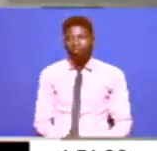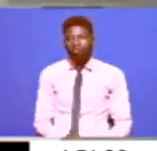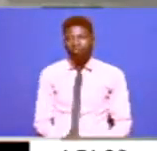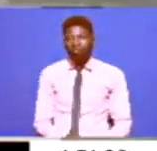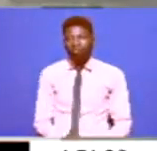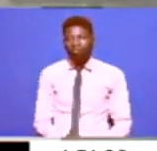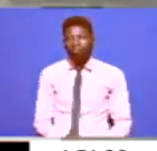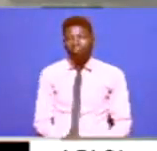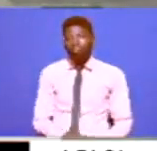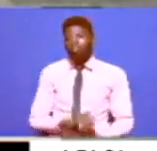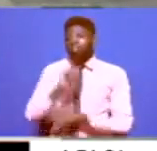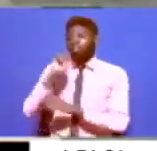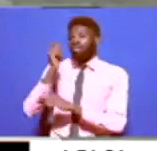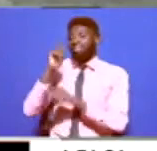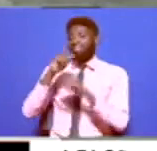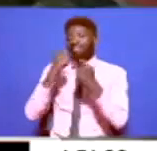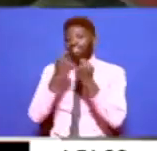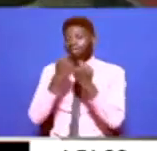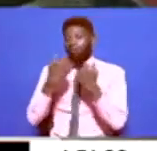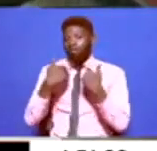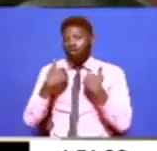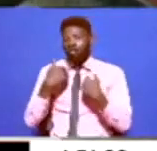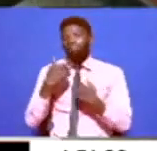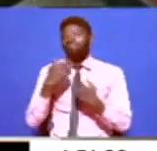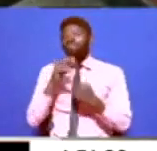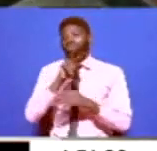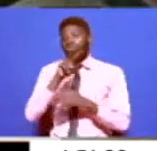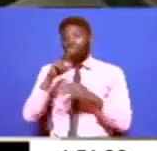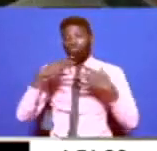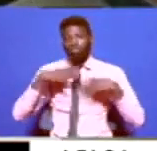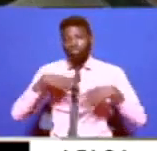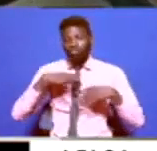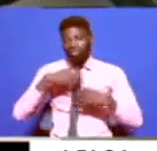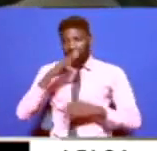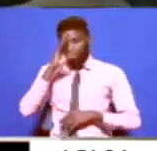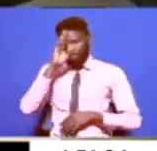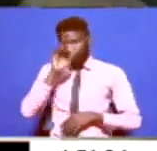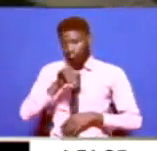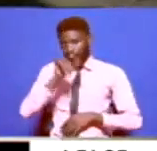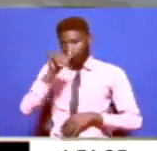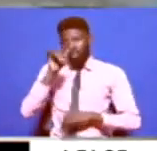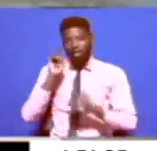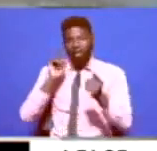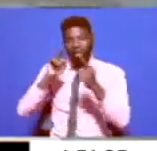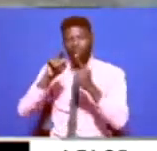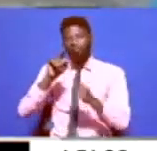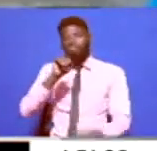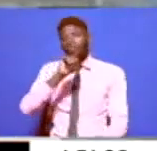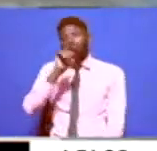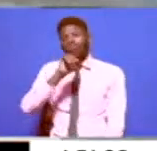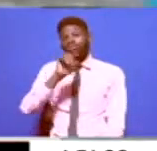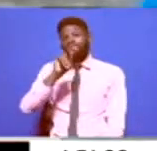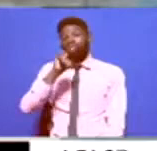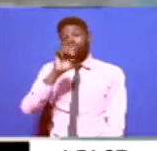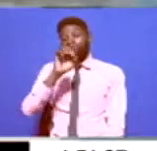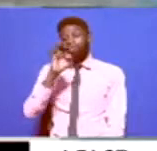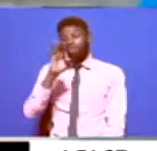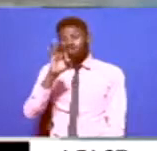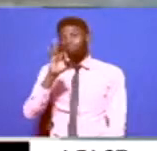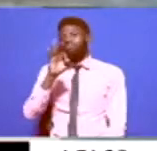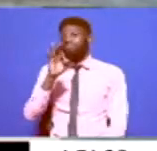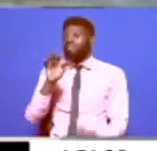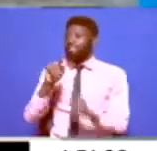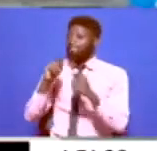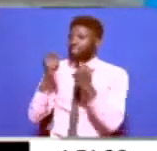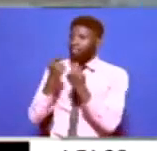The Kenyan team comprising of 22 pugilists will leave the country on Sunday ahead of the Zone 3 Boxing Championship. Heat squad is currently training at